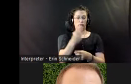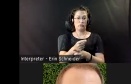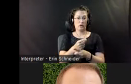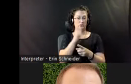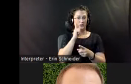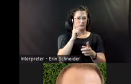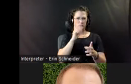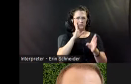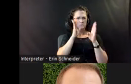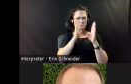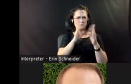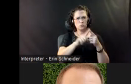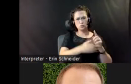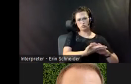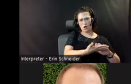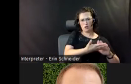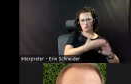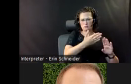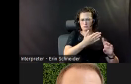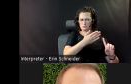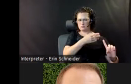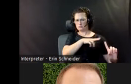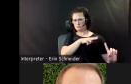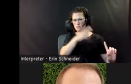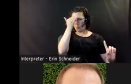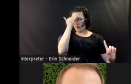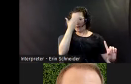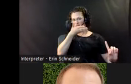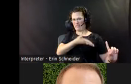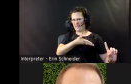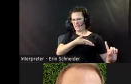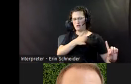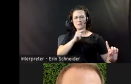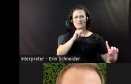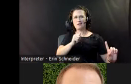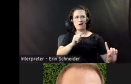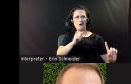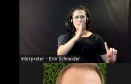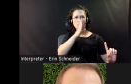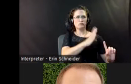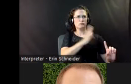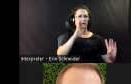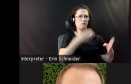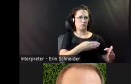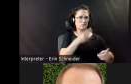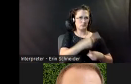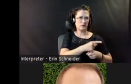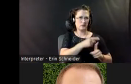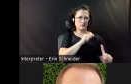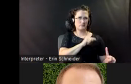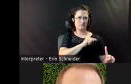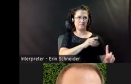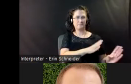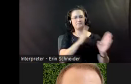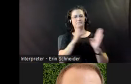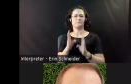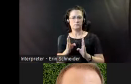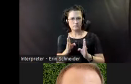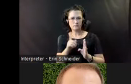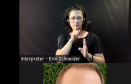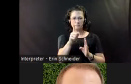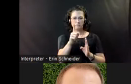run part, but BRMs don't really get directly involved. It's not their focus. But they work with IT to make sure, obviously, that the keeping the lights